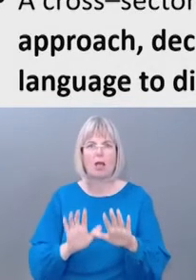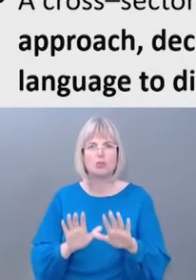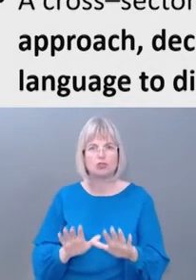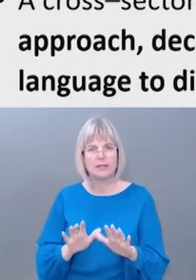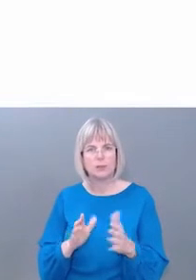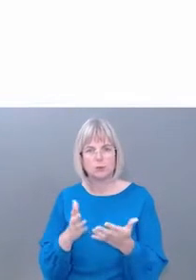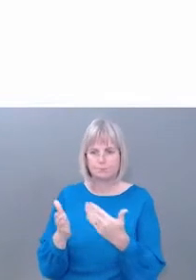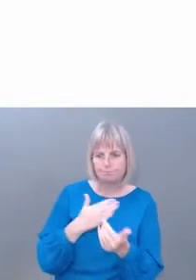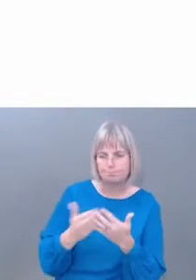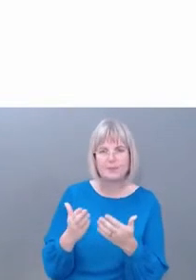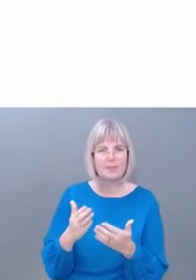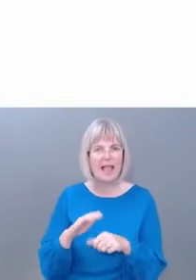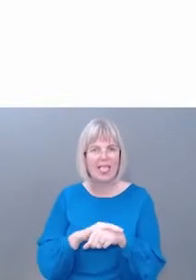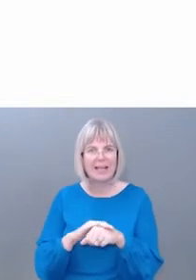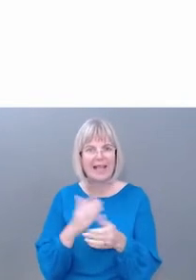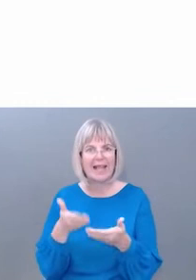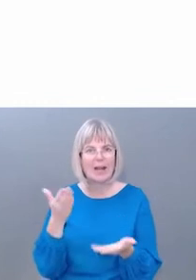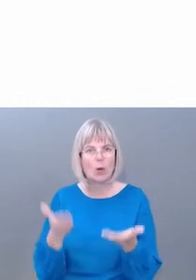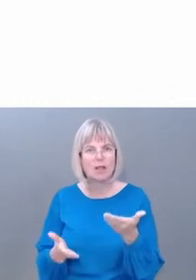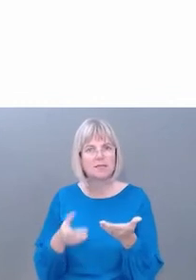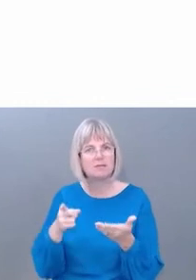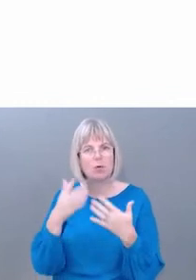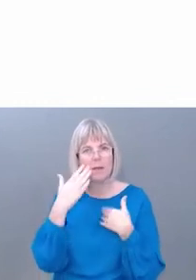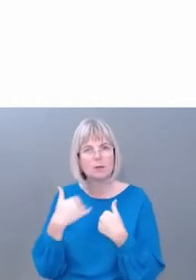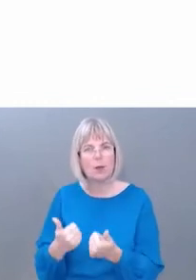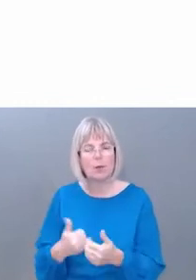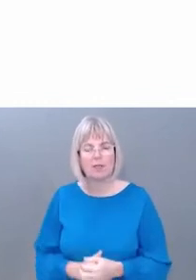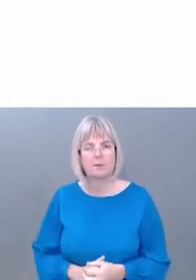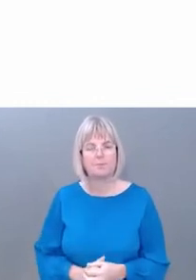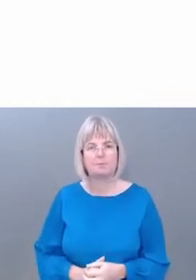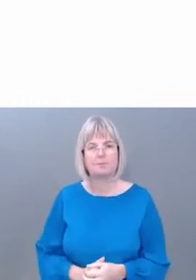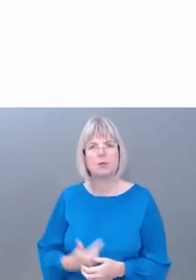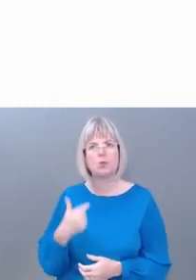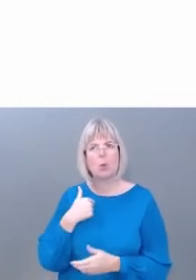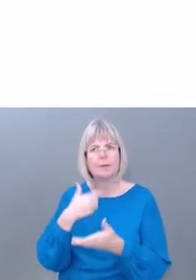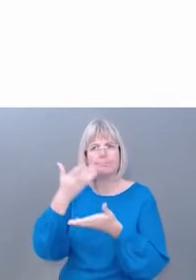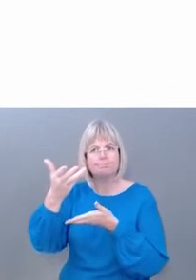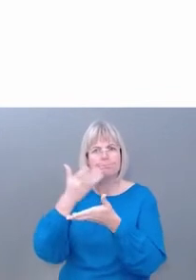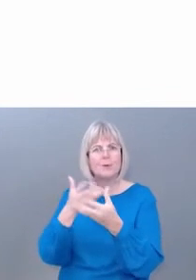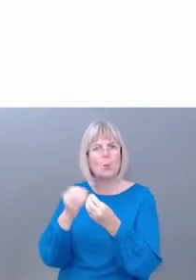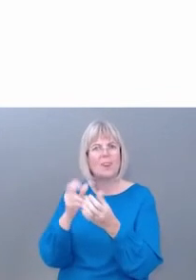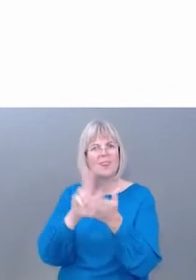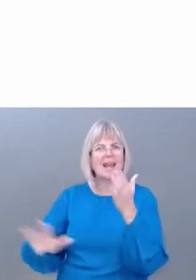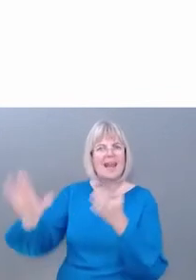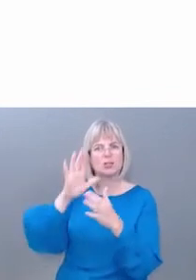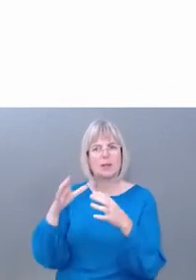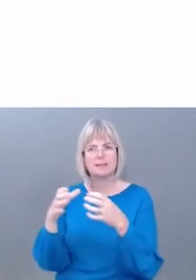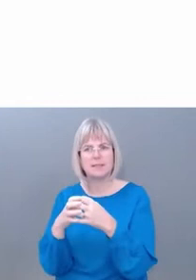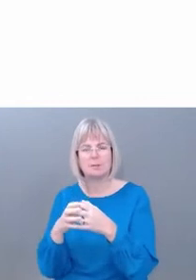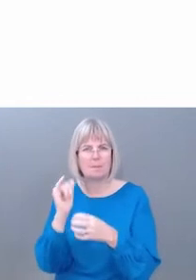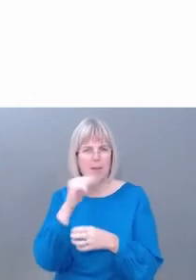mental health. And really the conversations that we had with the national team, particularly Professor Kambui, who some of you might know, who's